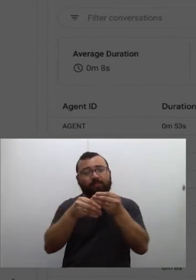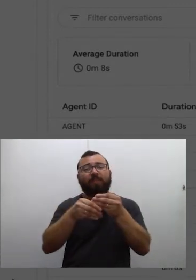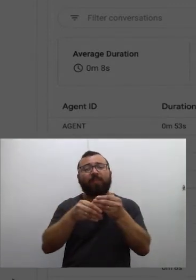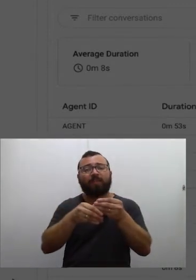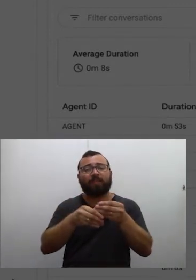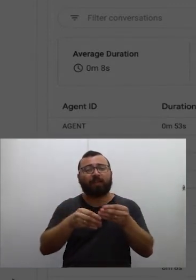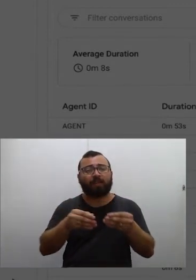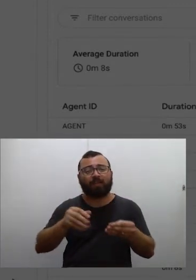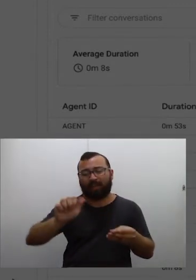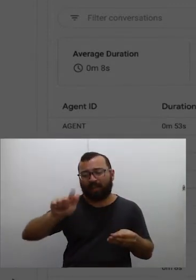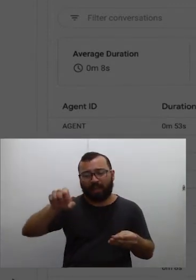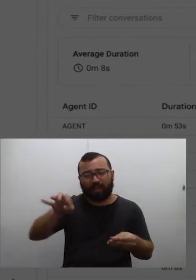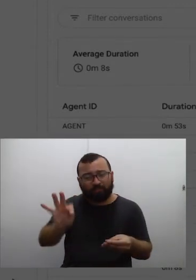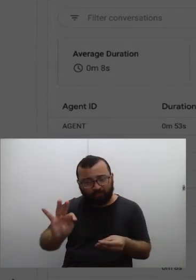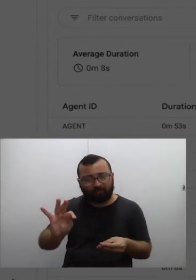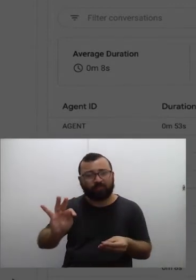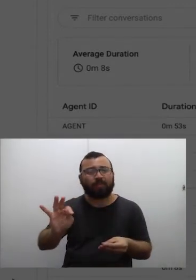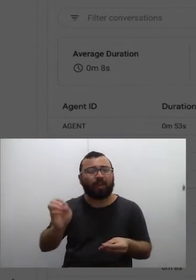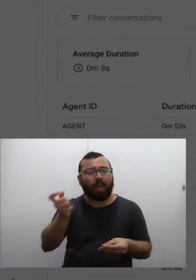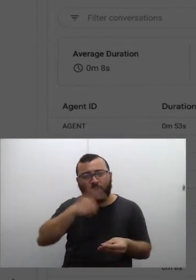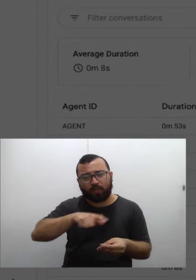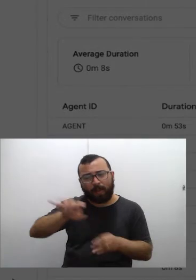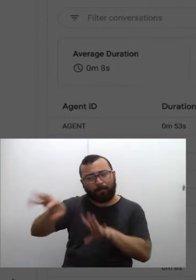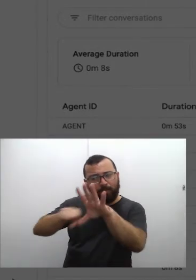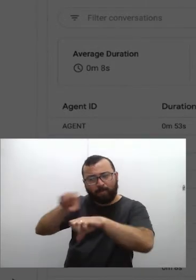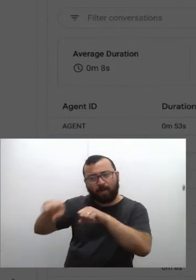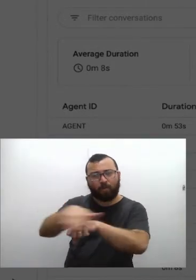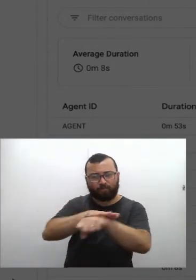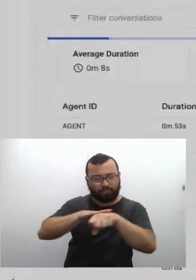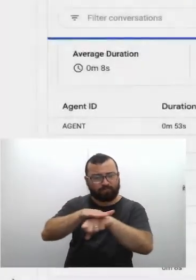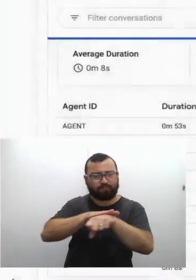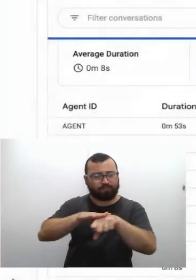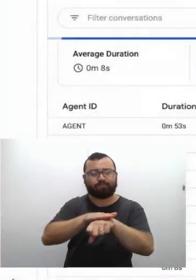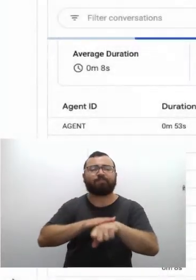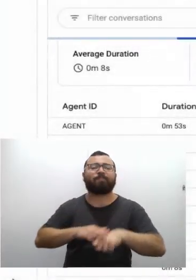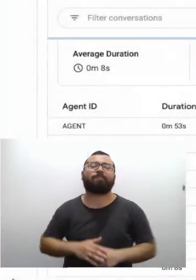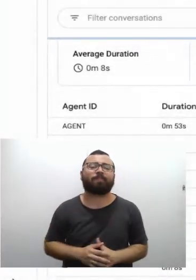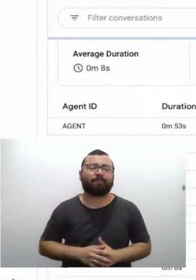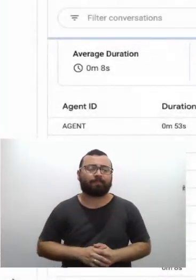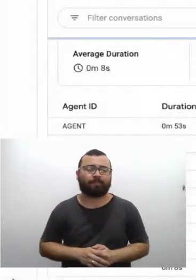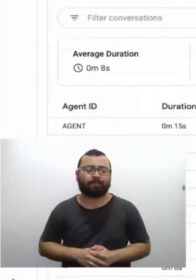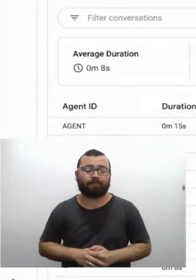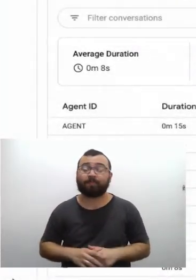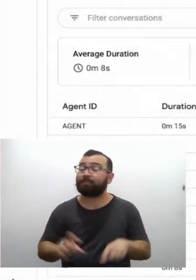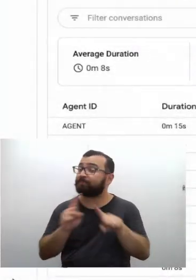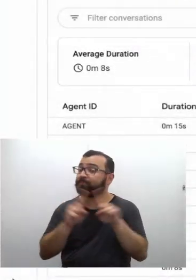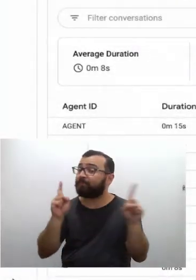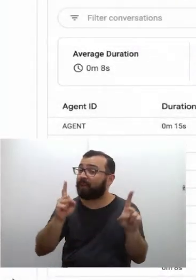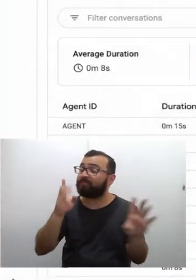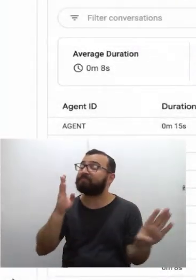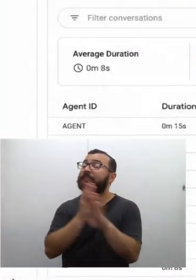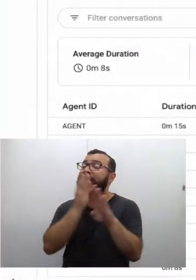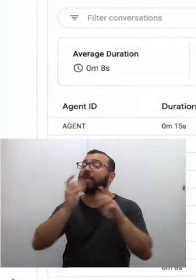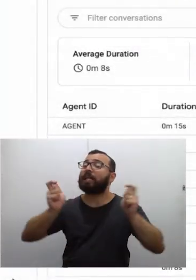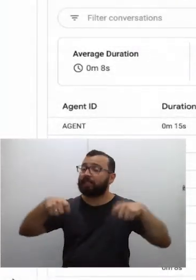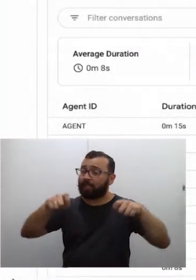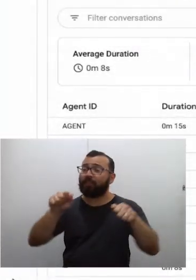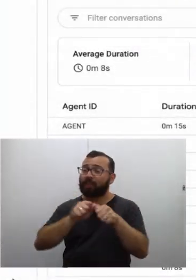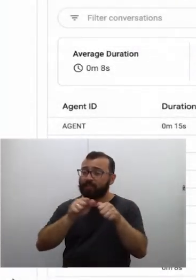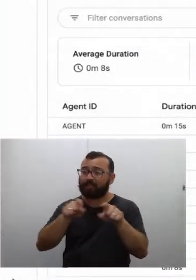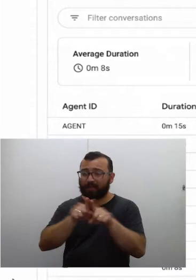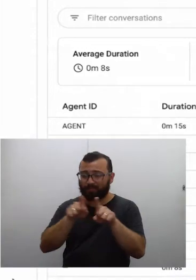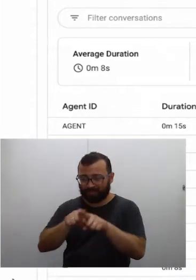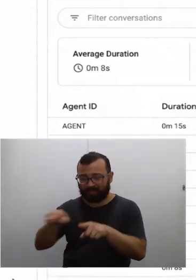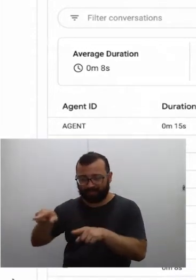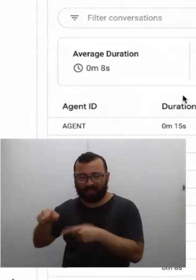and contact center system that pushes the conversations via the API in real time to insights. However, it's also possible to import